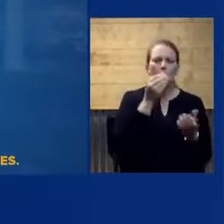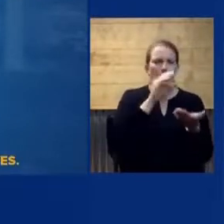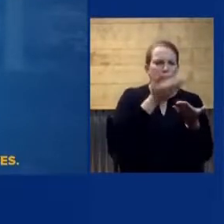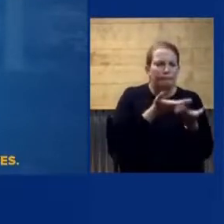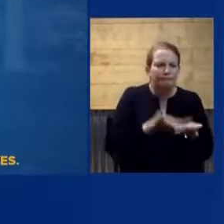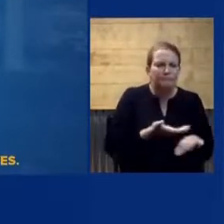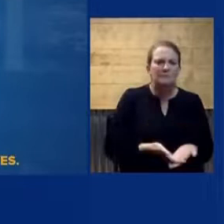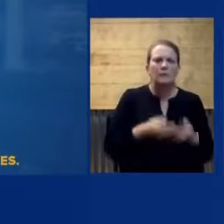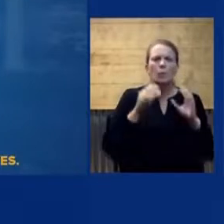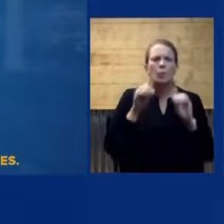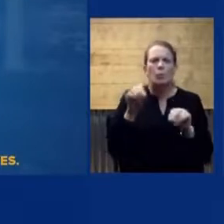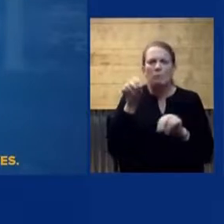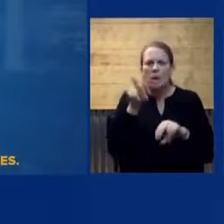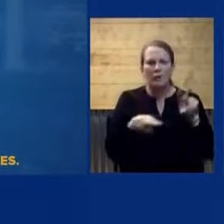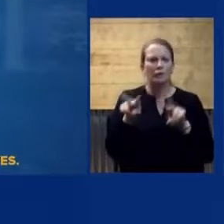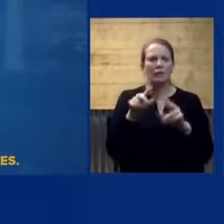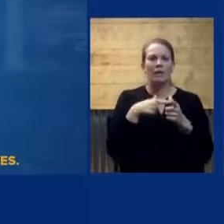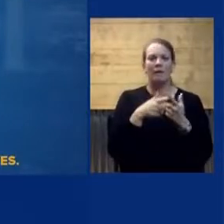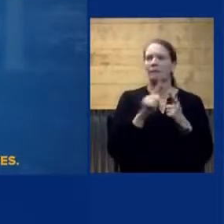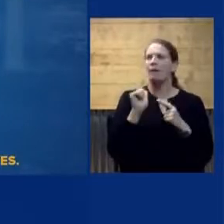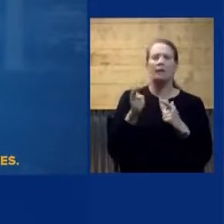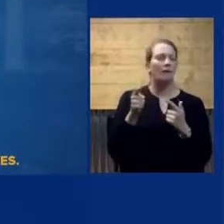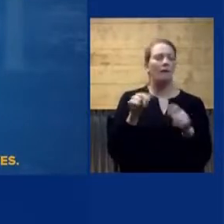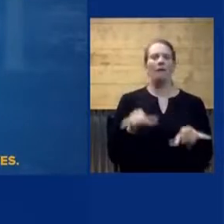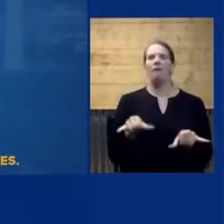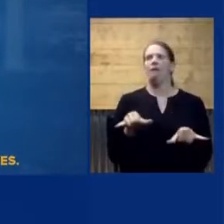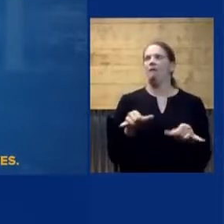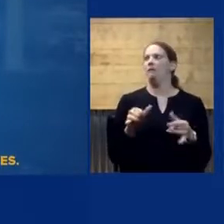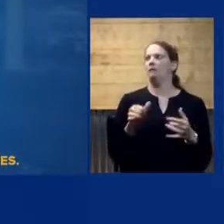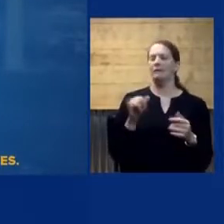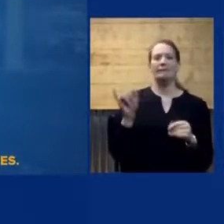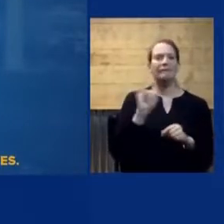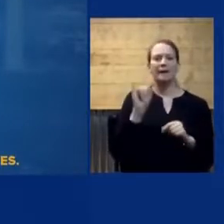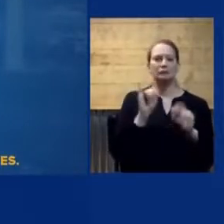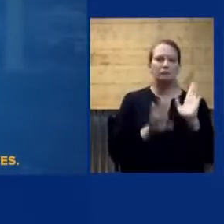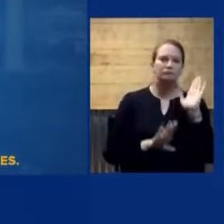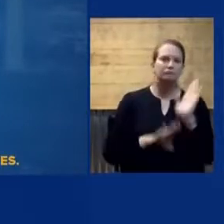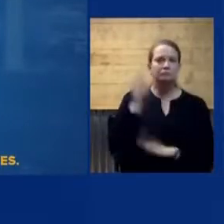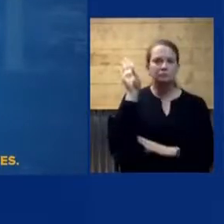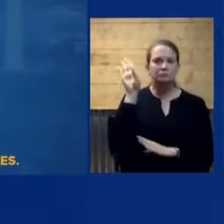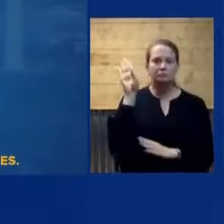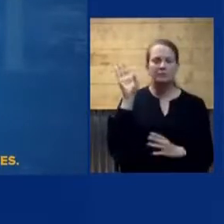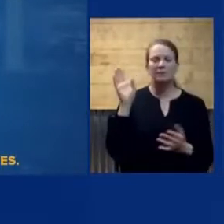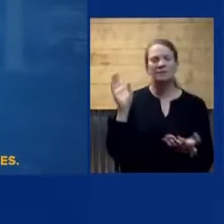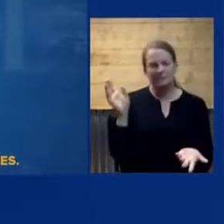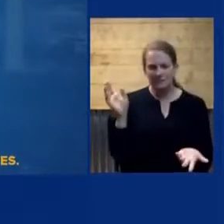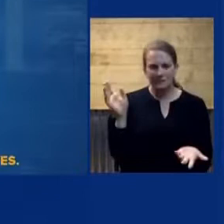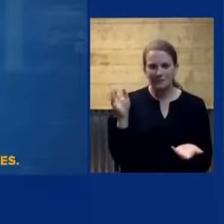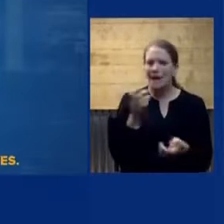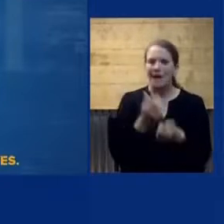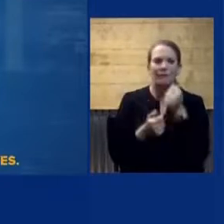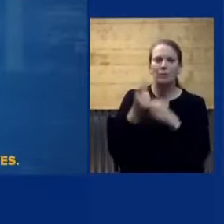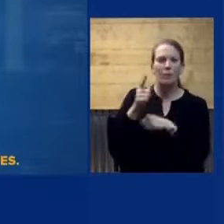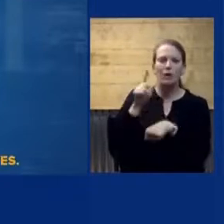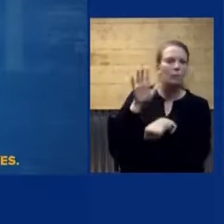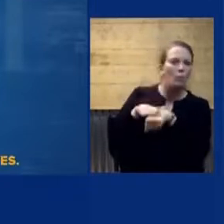you're shocked when you see the infection rate going through the roof. Everybody warned